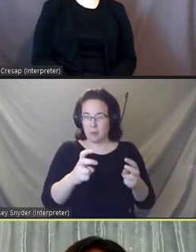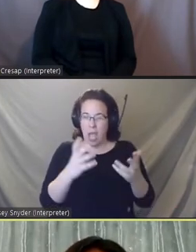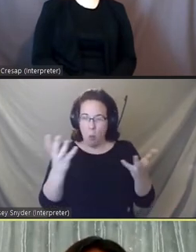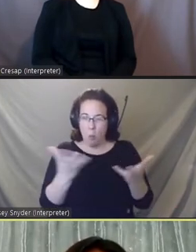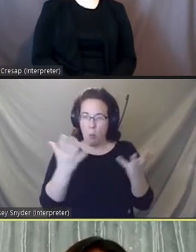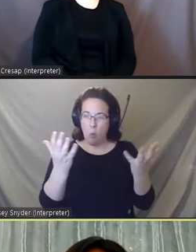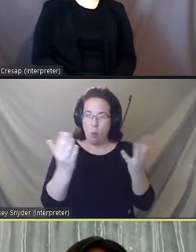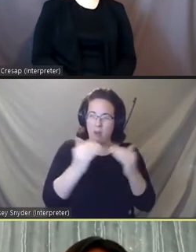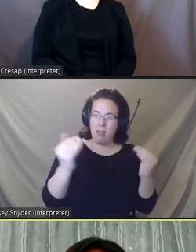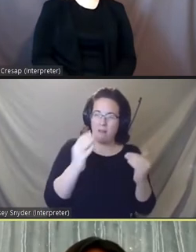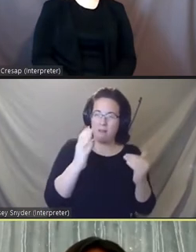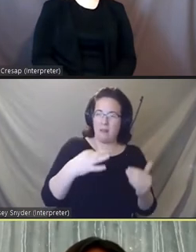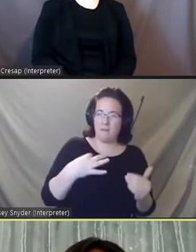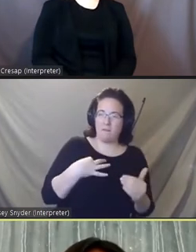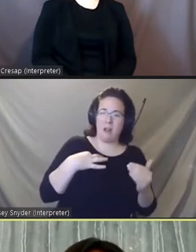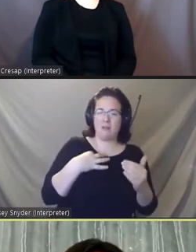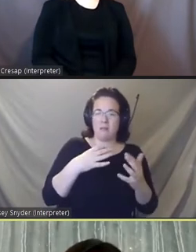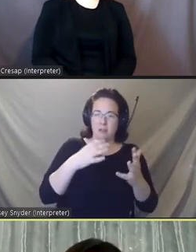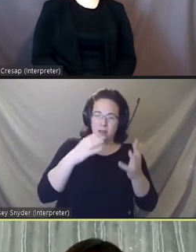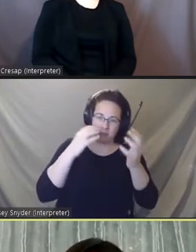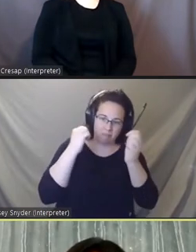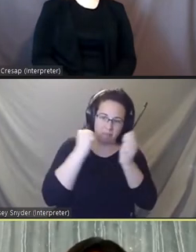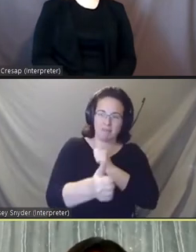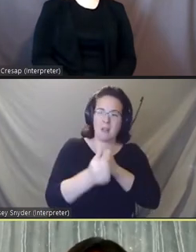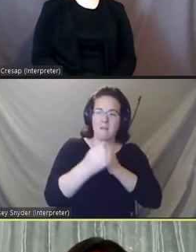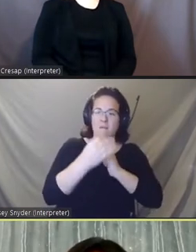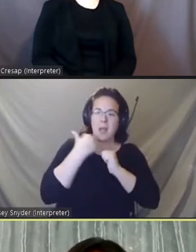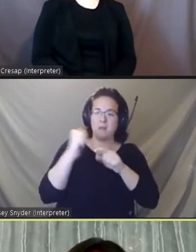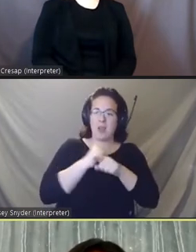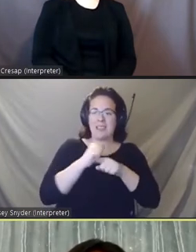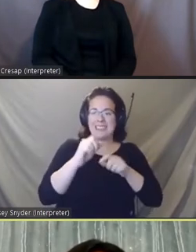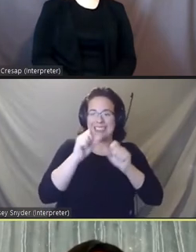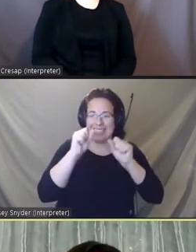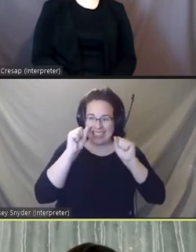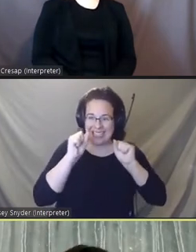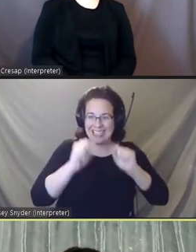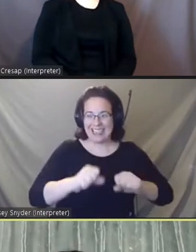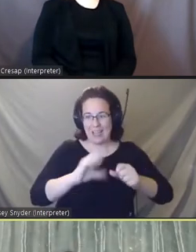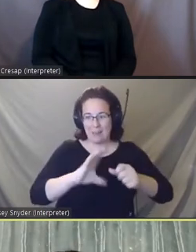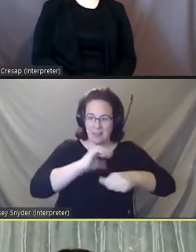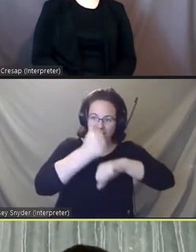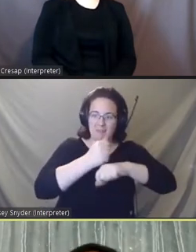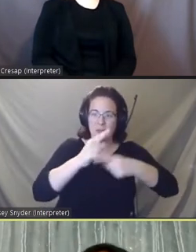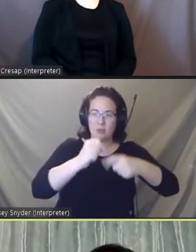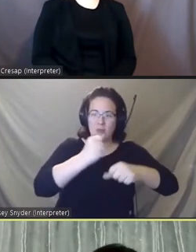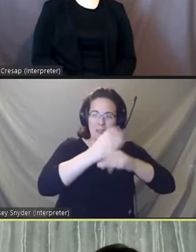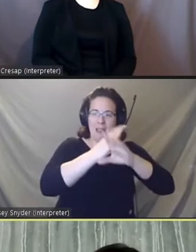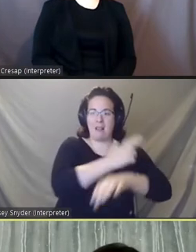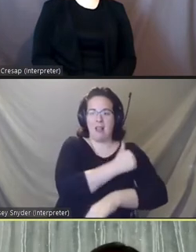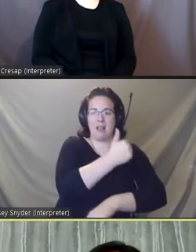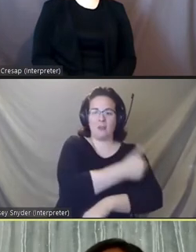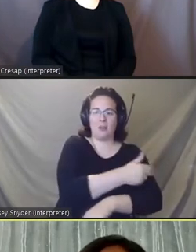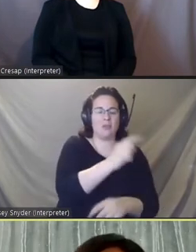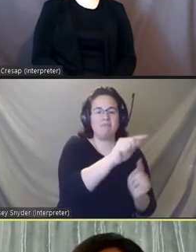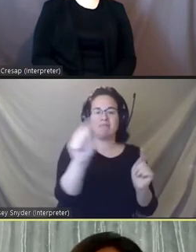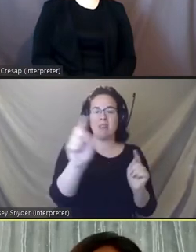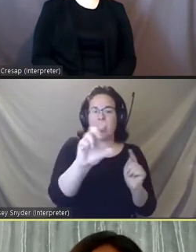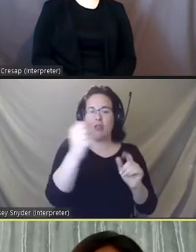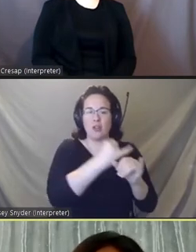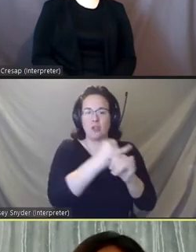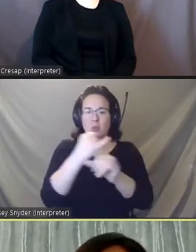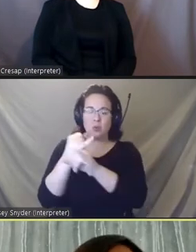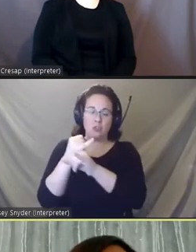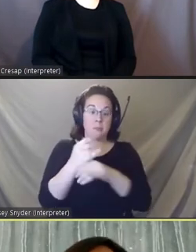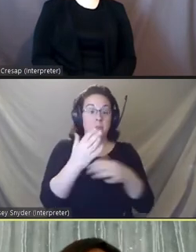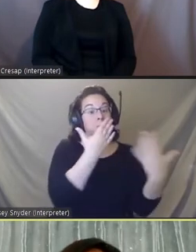be facilitated to protect hospitals and other institutions. Thank you. I'll take any questions, and more information